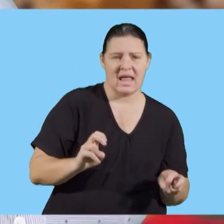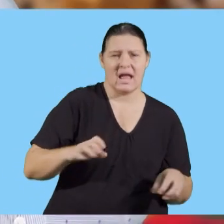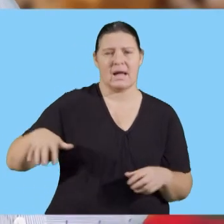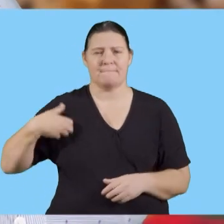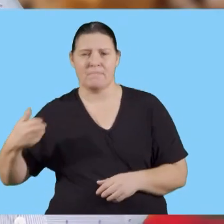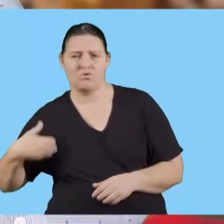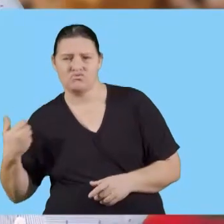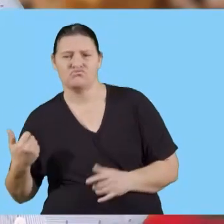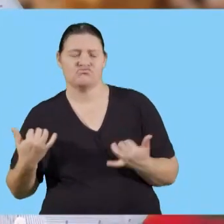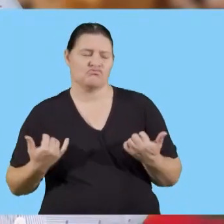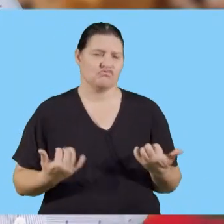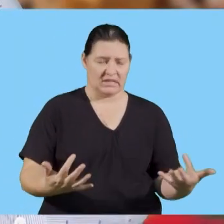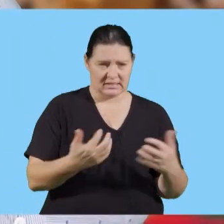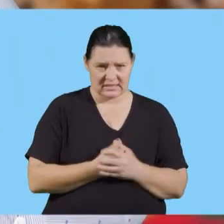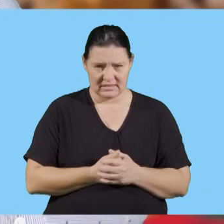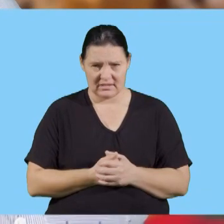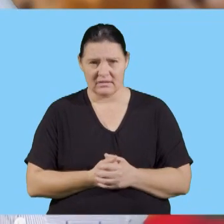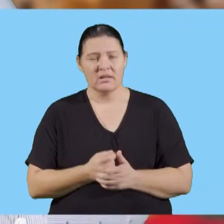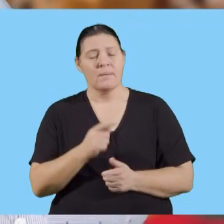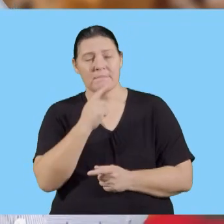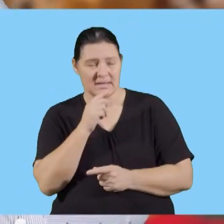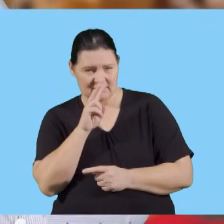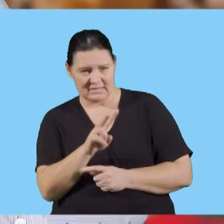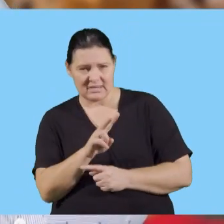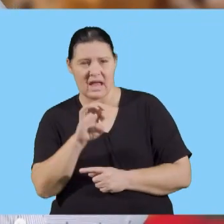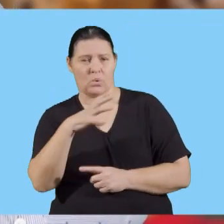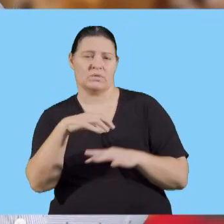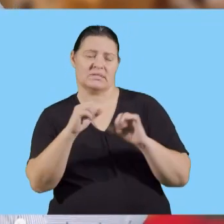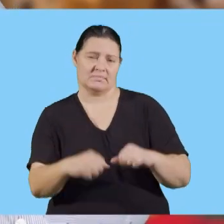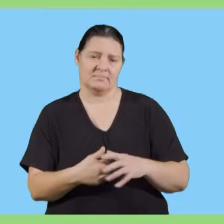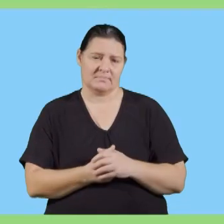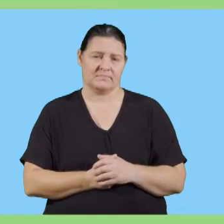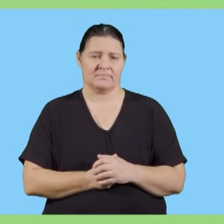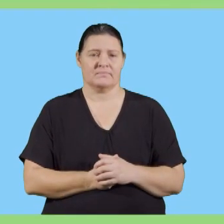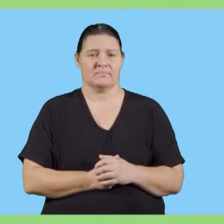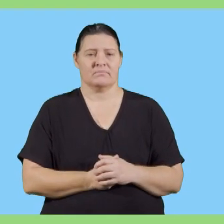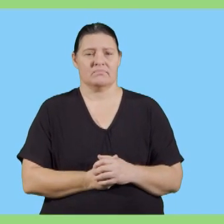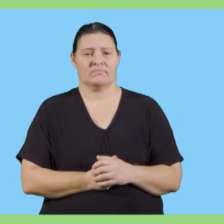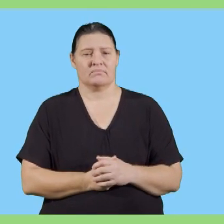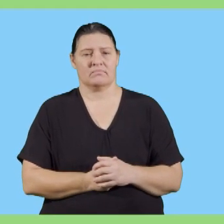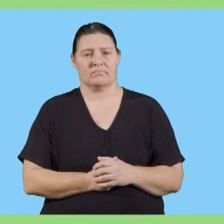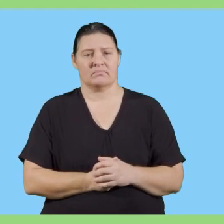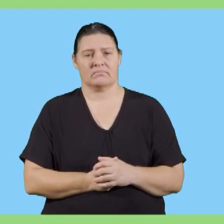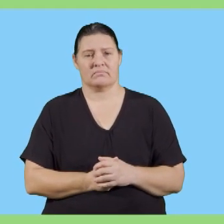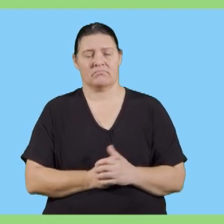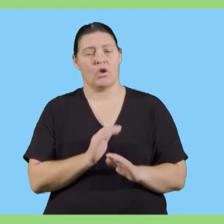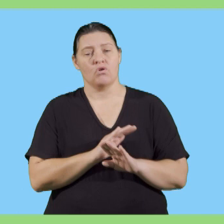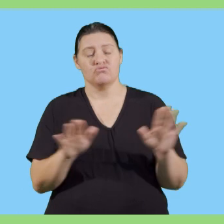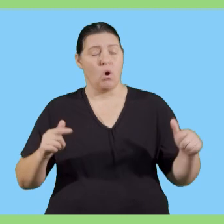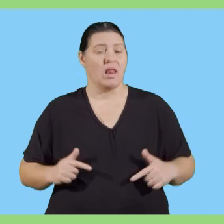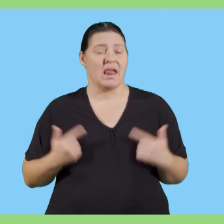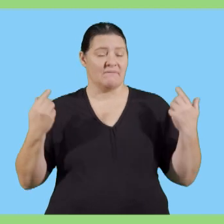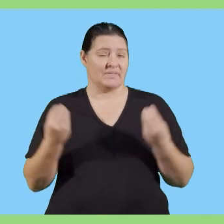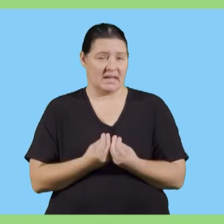ecosystem. Now moving on to the non-living things or the non-living parts of the ecosystem, of the